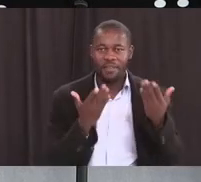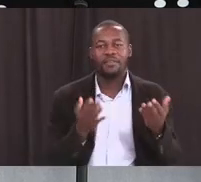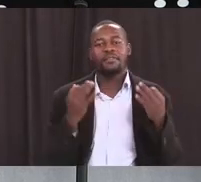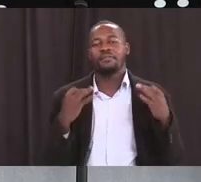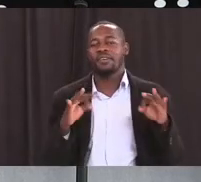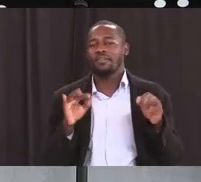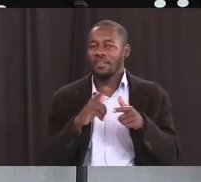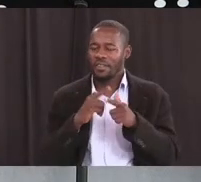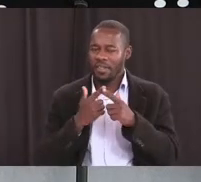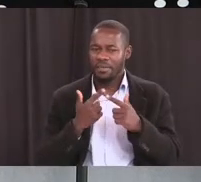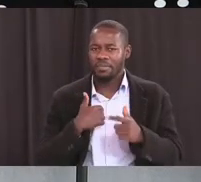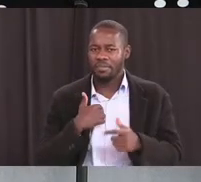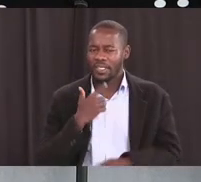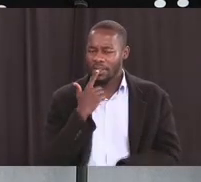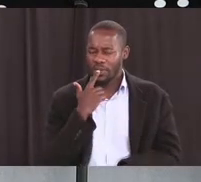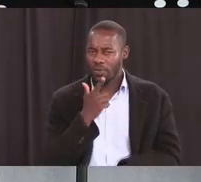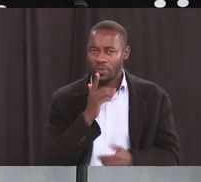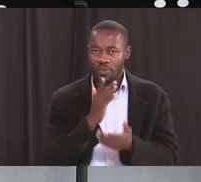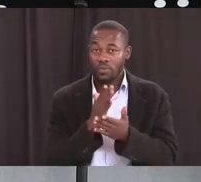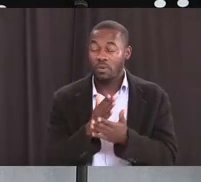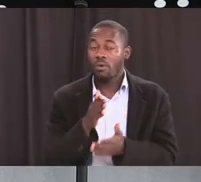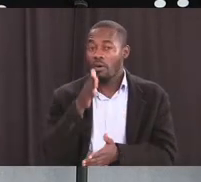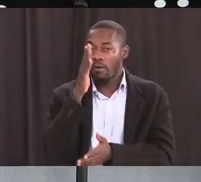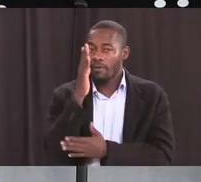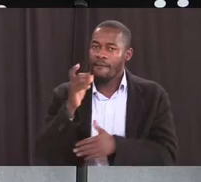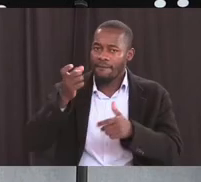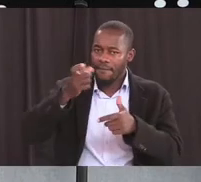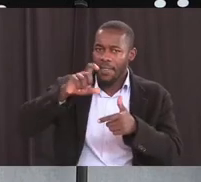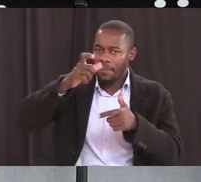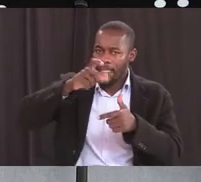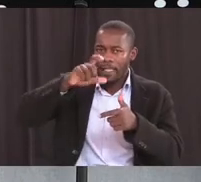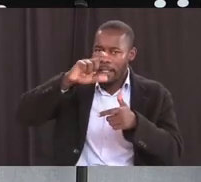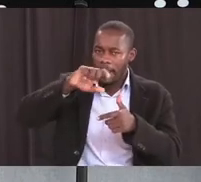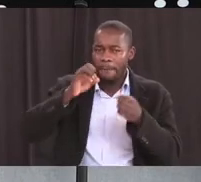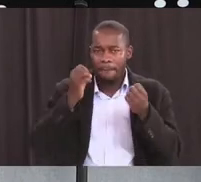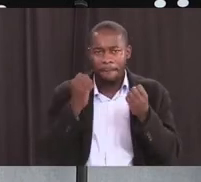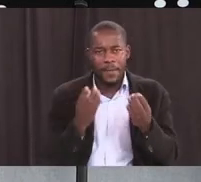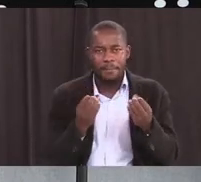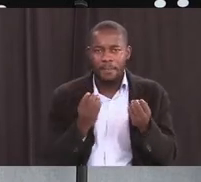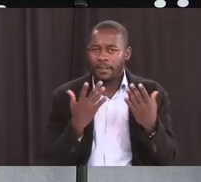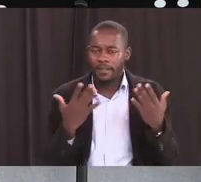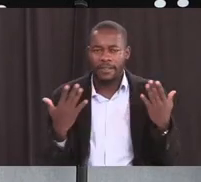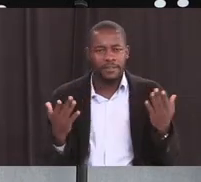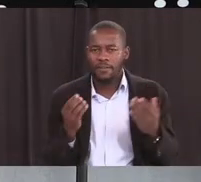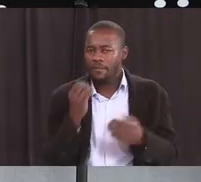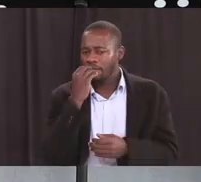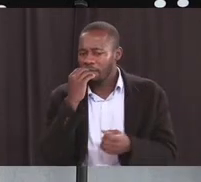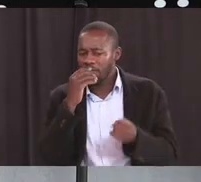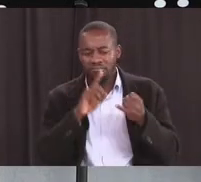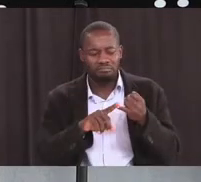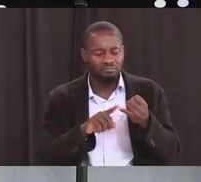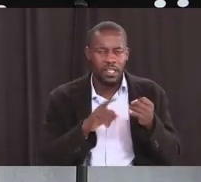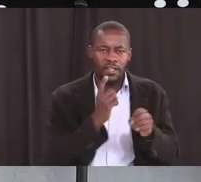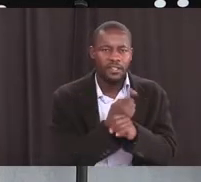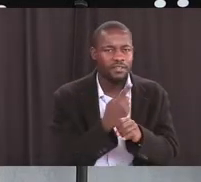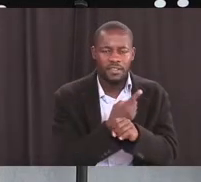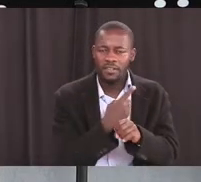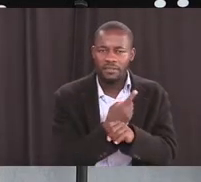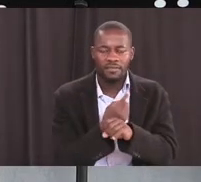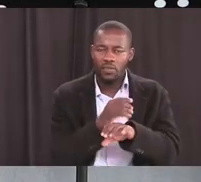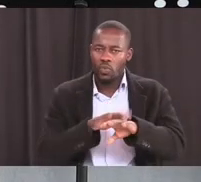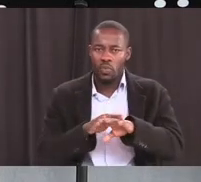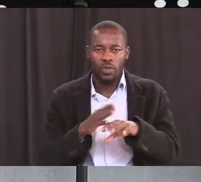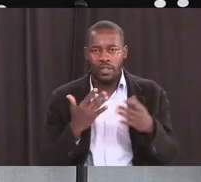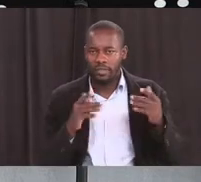you that God will continue to give breath to your lungs, to continue to provide for your food. And you don't give to twist his arm